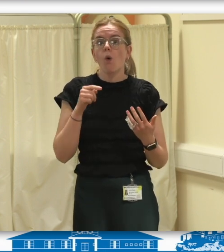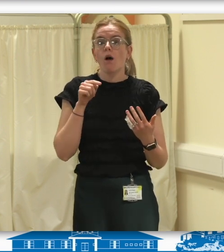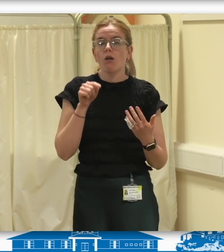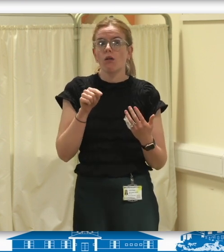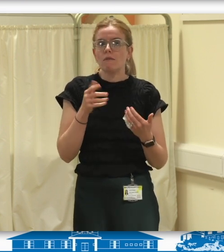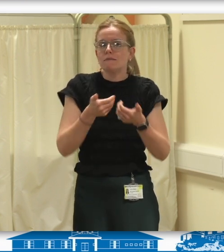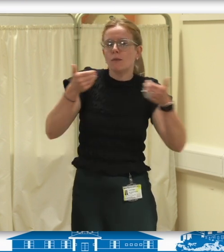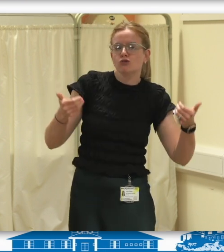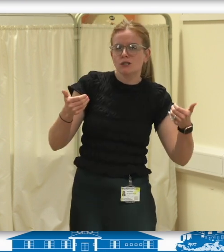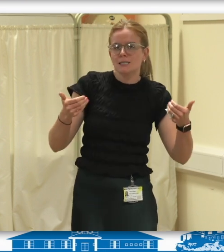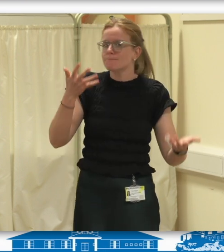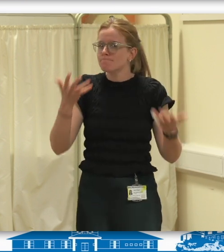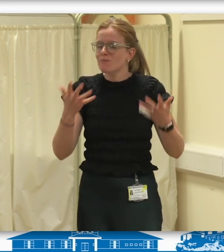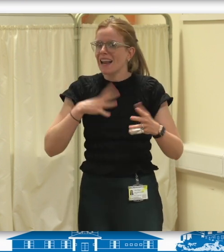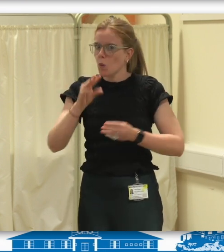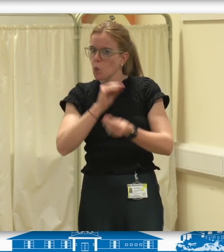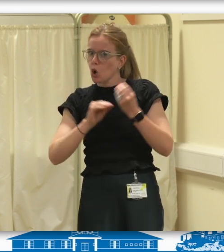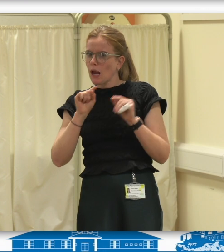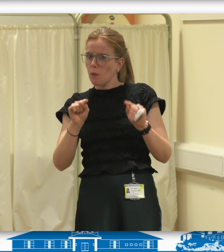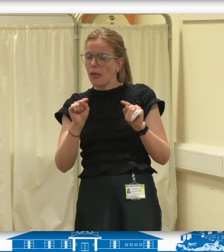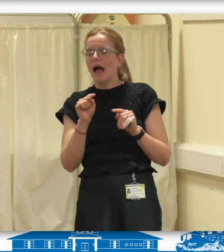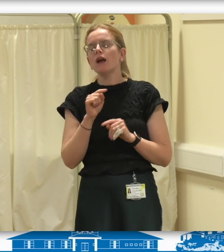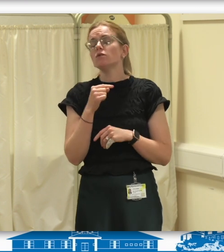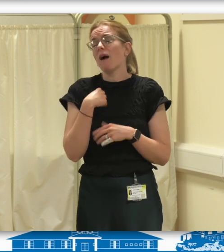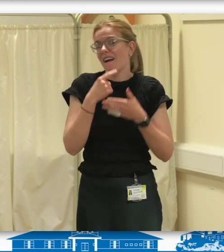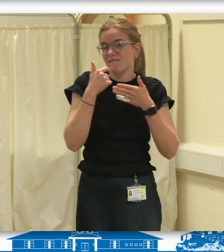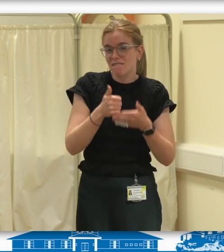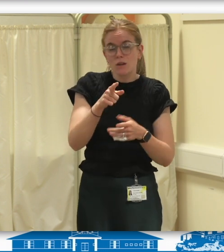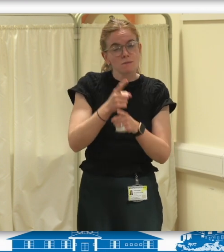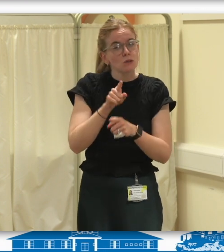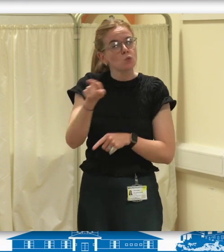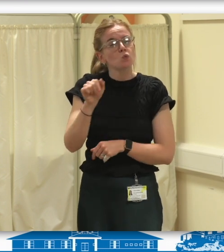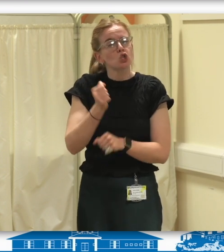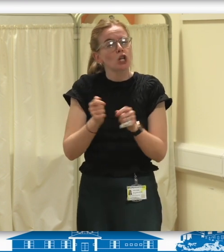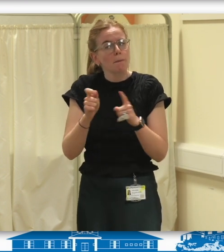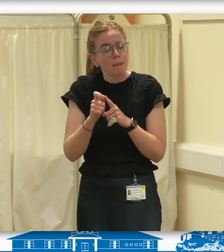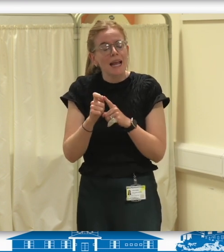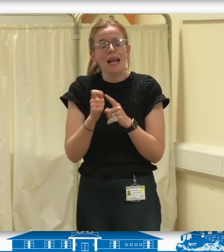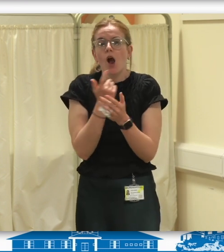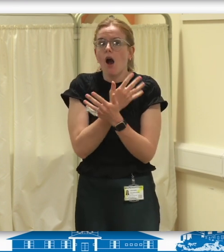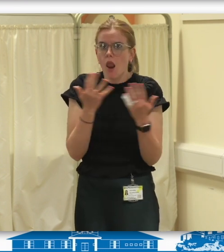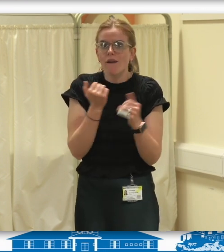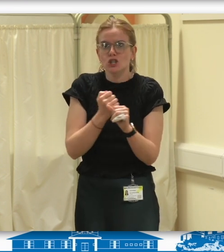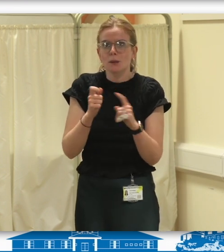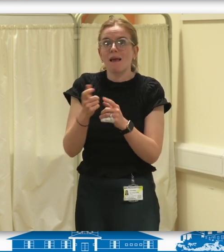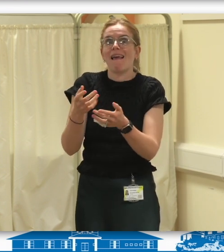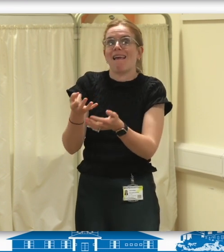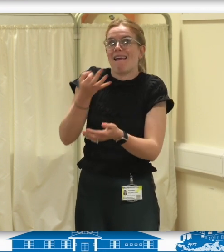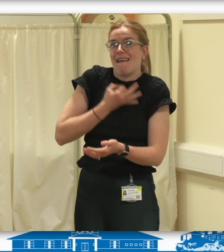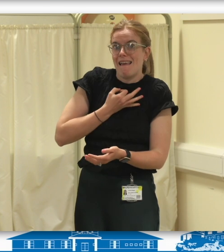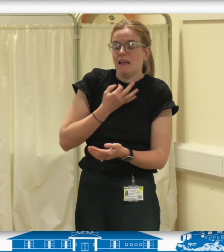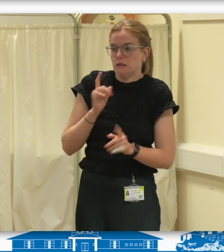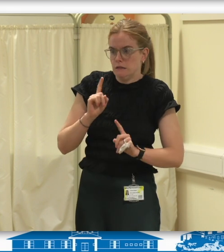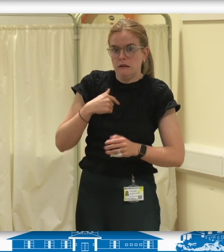the POTS. So I would speak to your GP. We do often get GPs referring in asking for a specialist